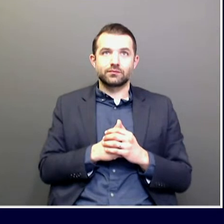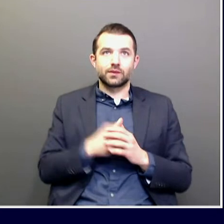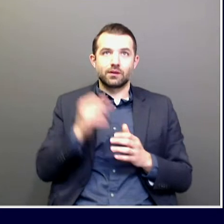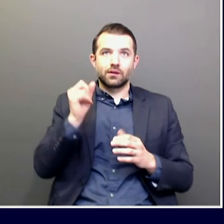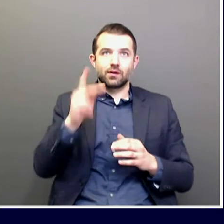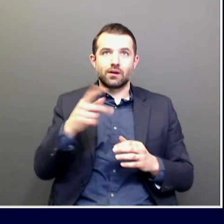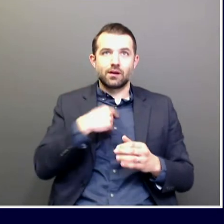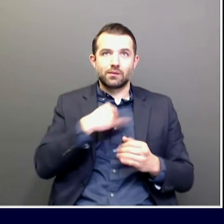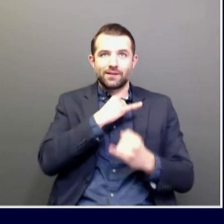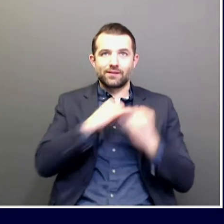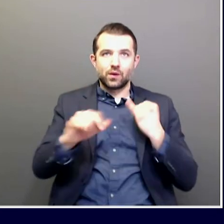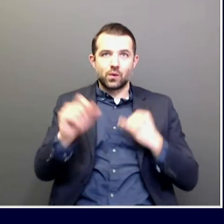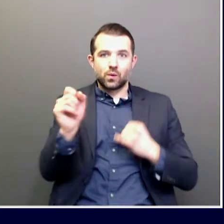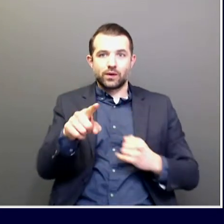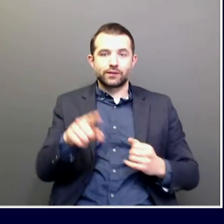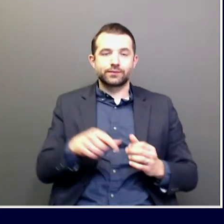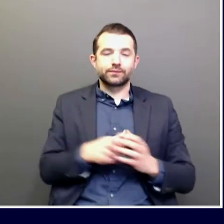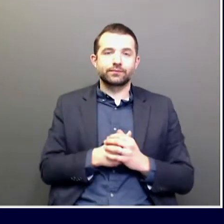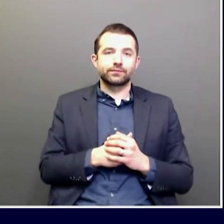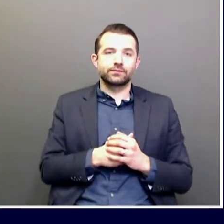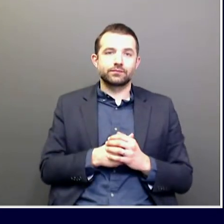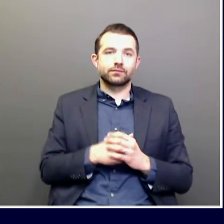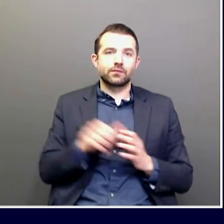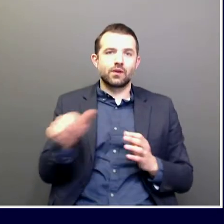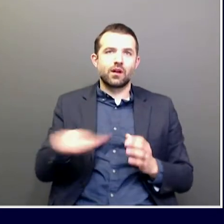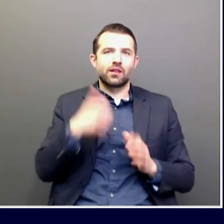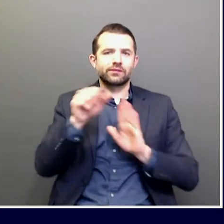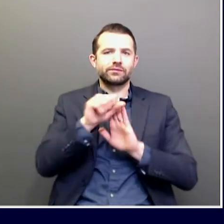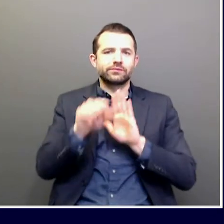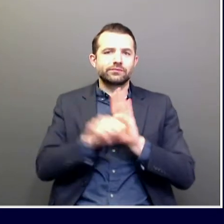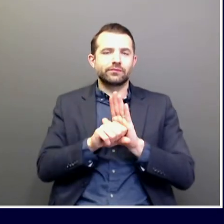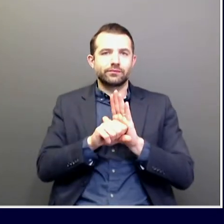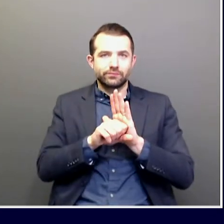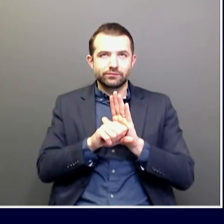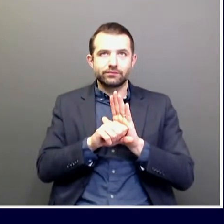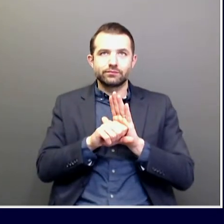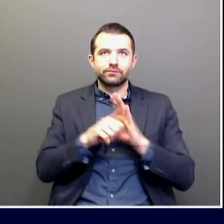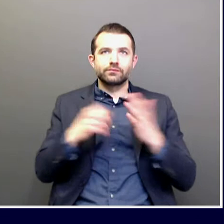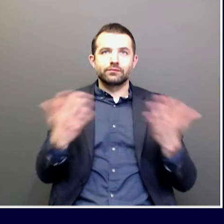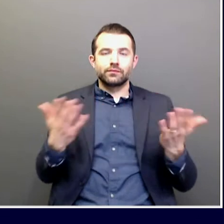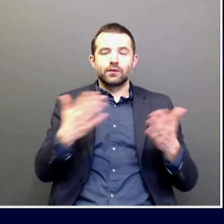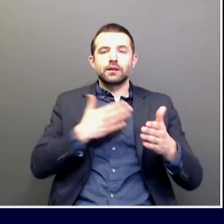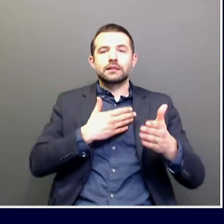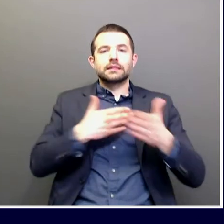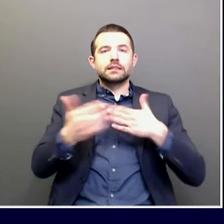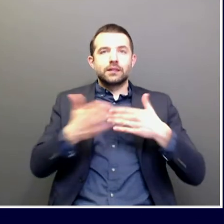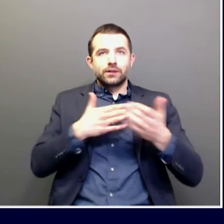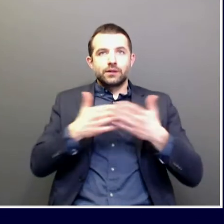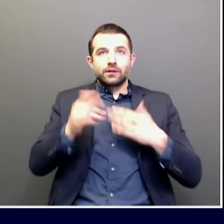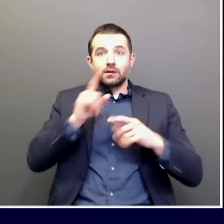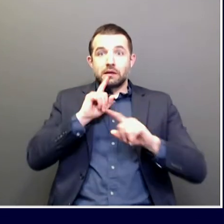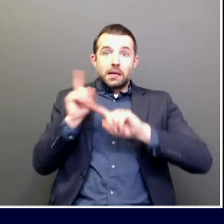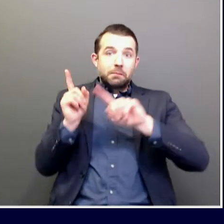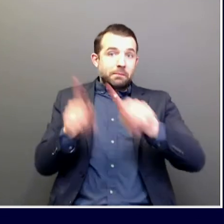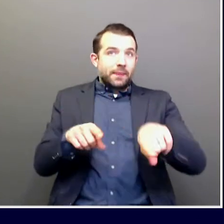may be. Do you think that's a good approach to have a date on the calendar for when we might see